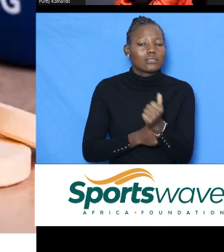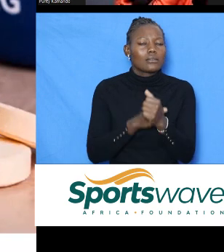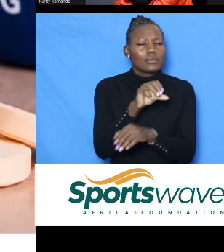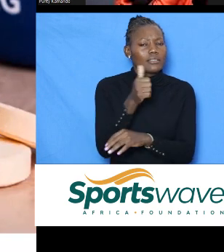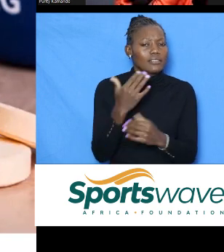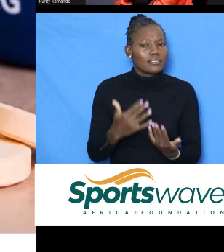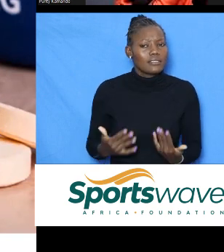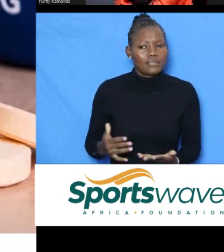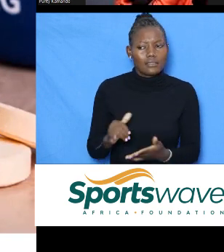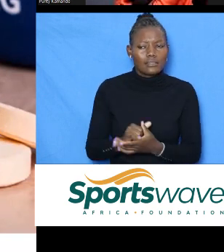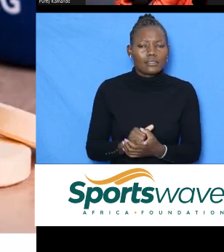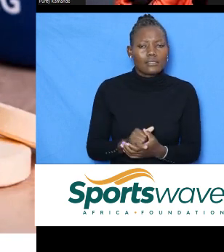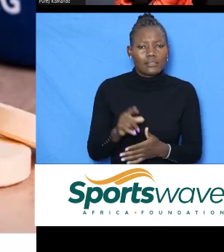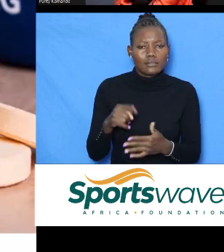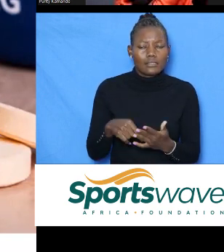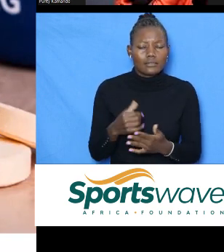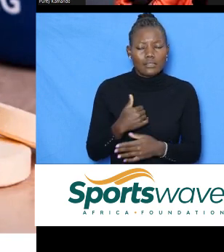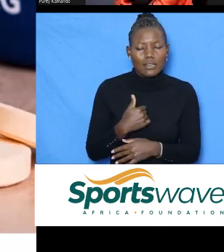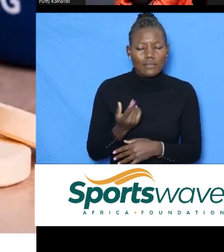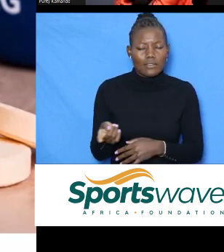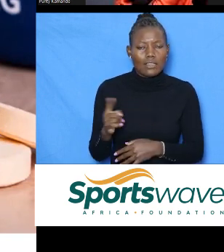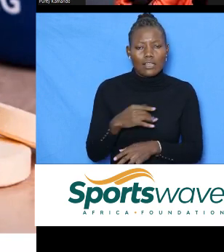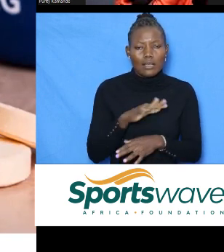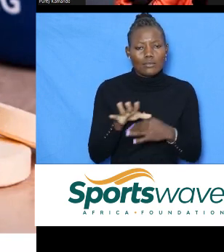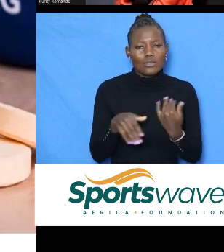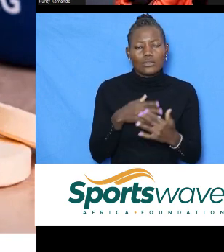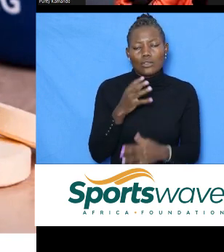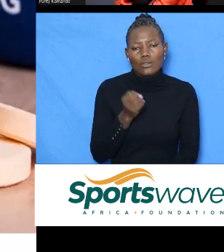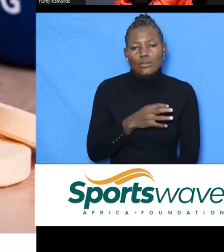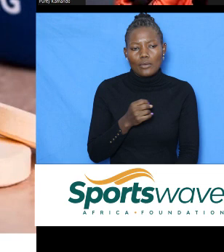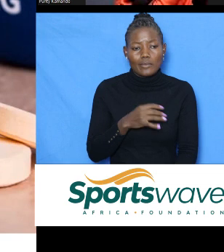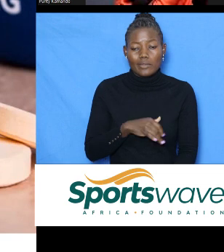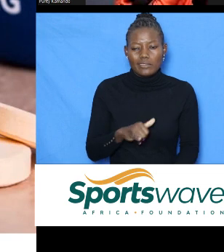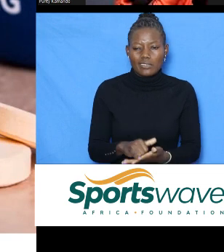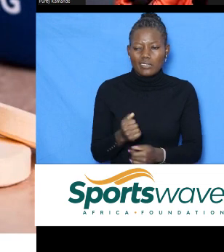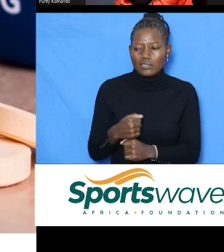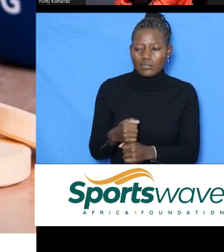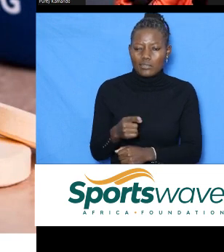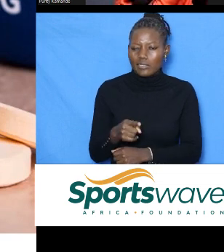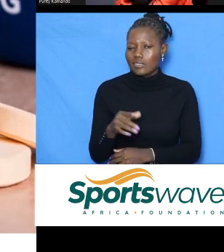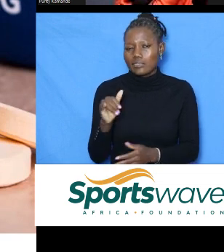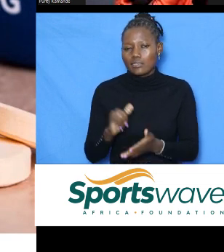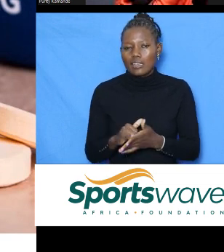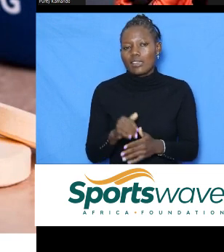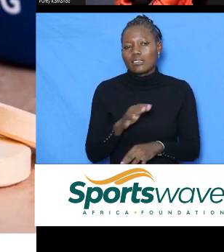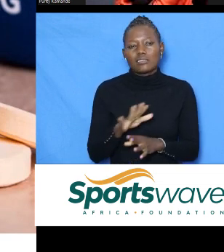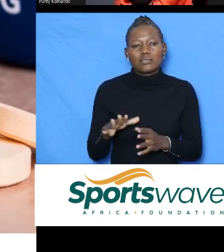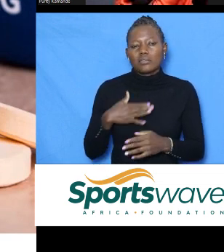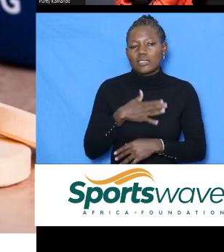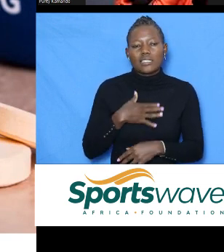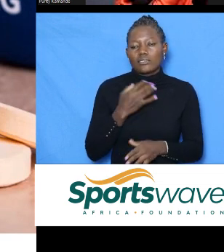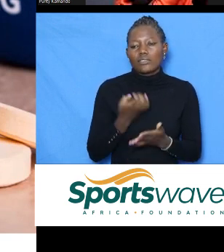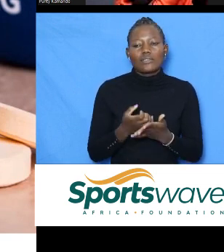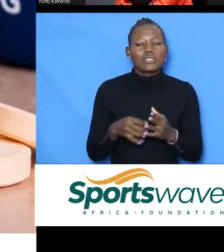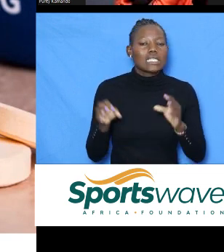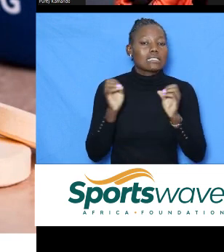product, that's what supplements have. They come with all these claims that they do this, but there's really no scientific evidence to